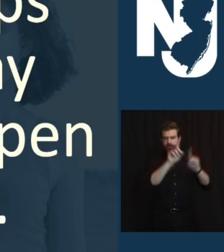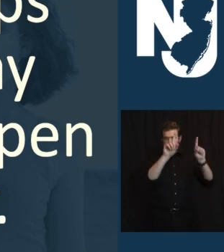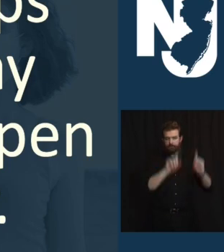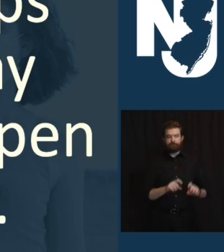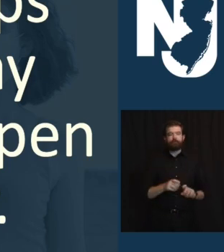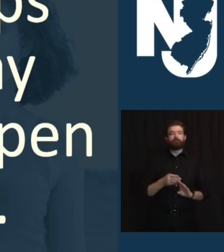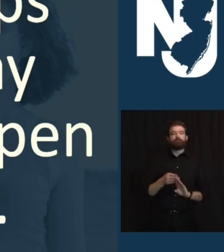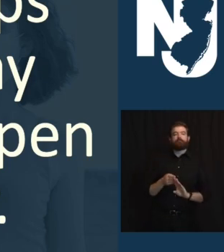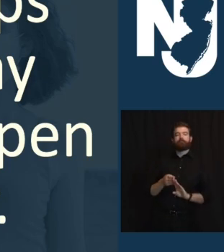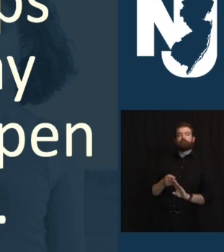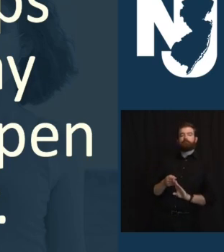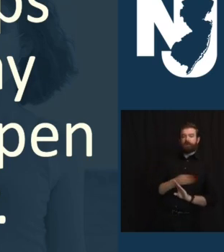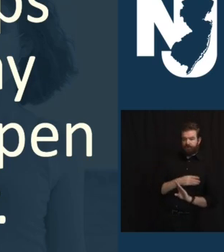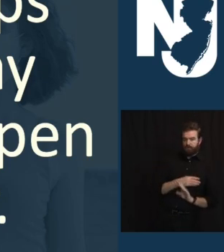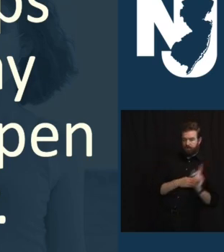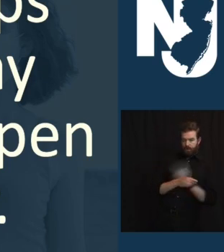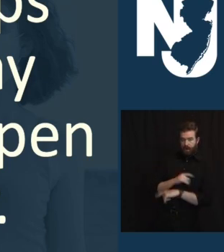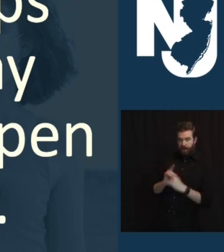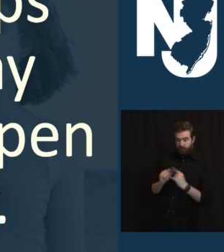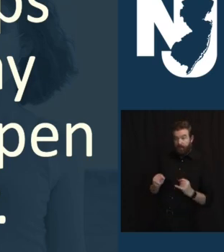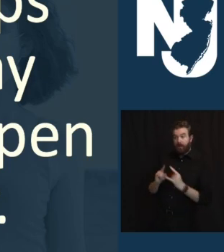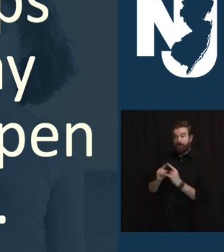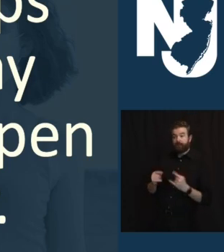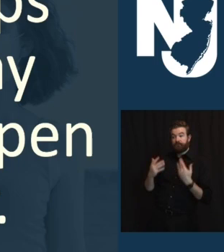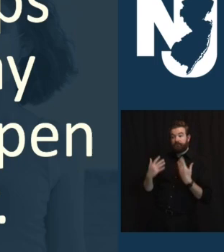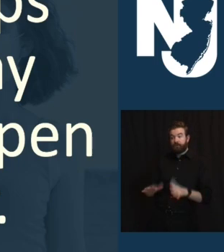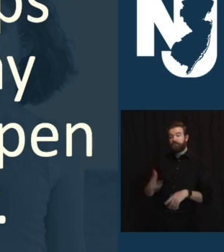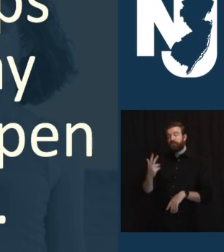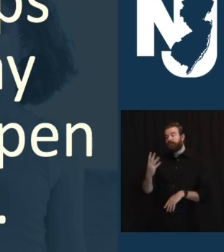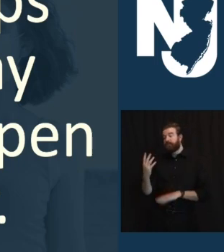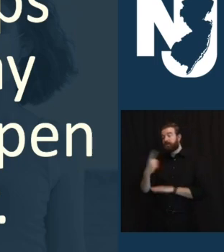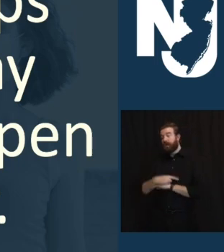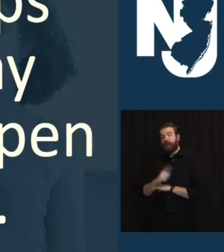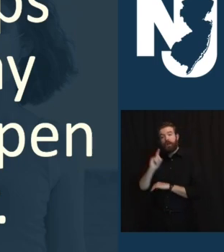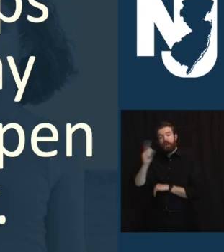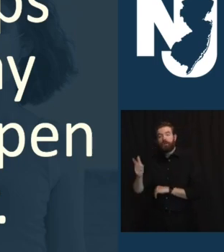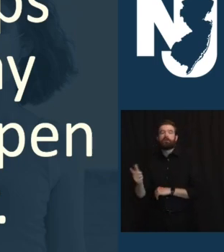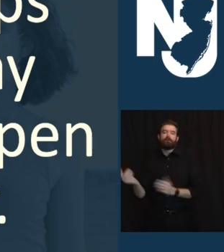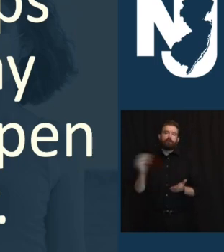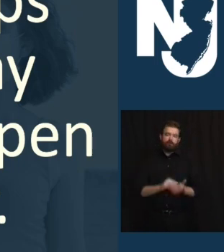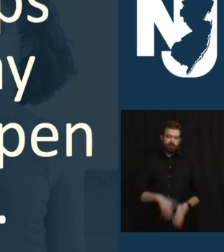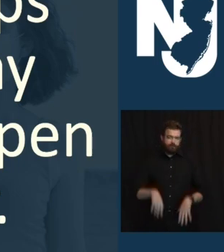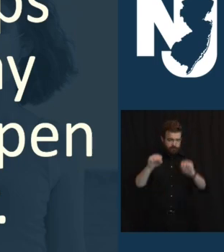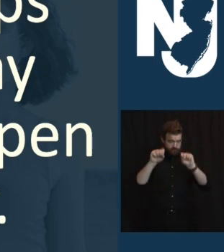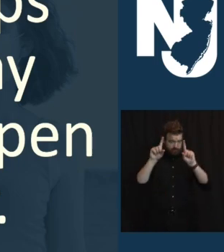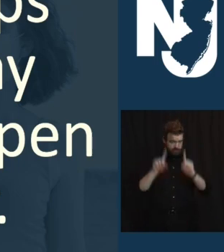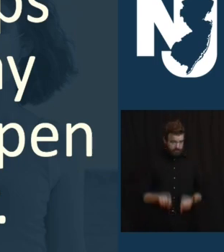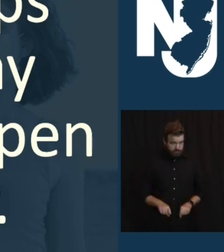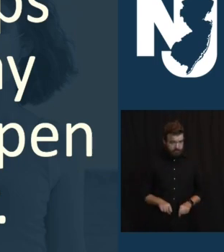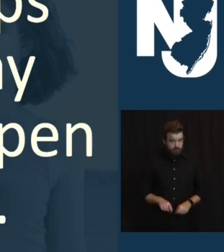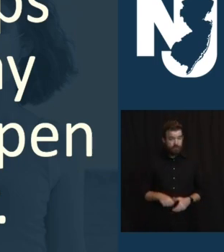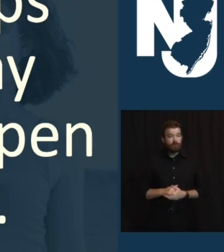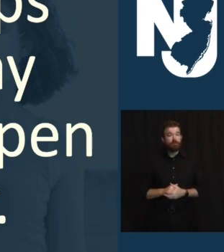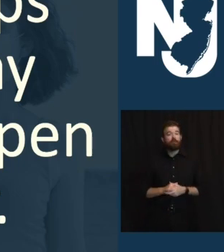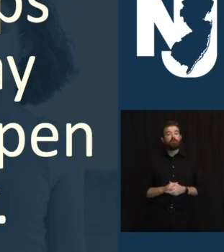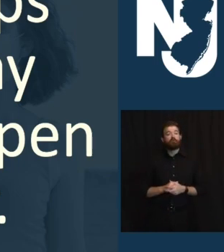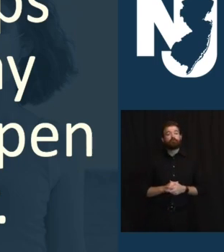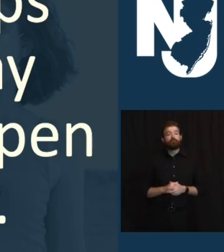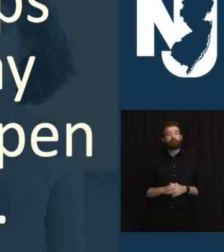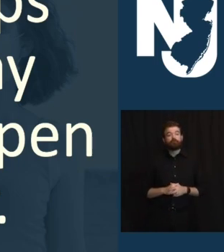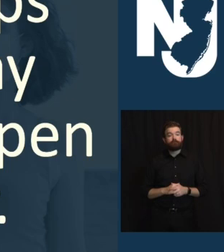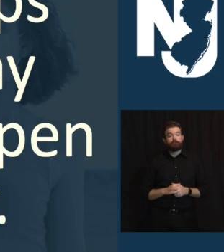camp operators who are ready and willing to comply with this requirement. And Judy, as I read